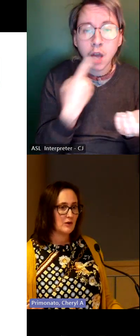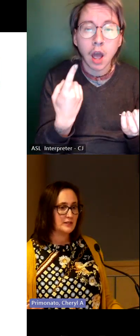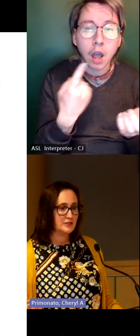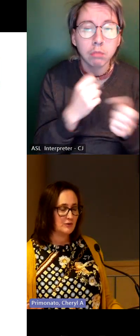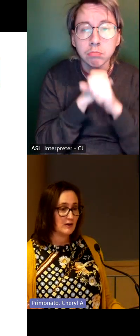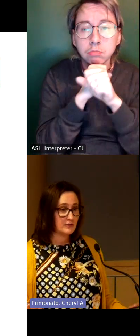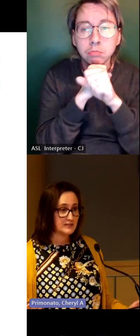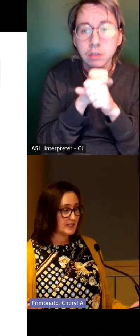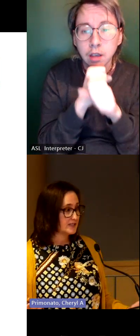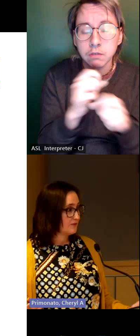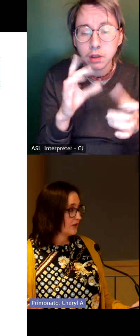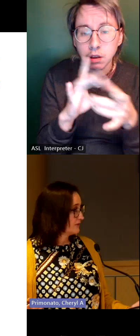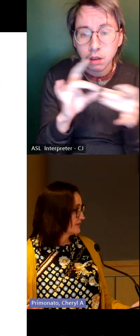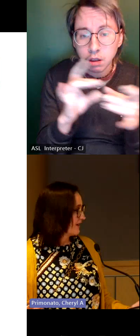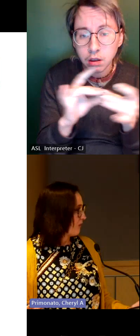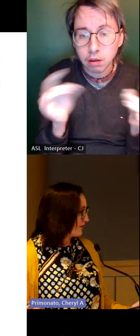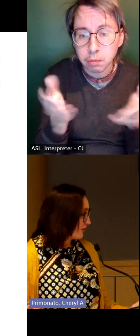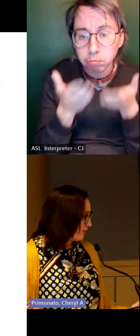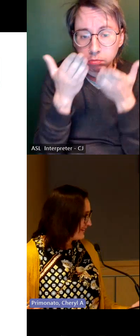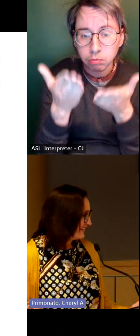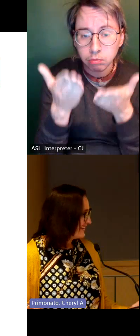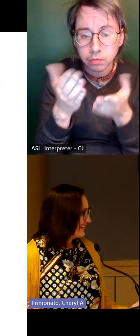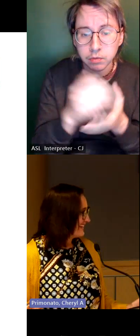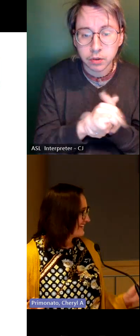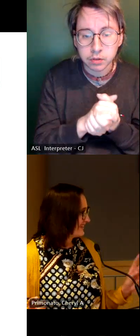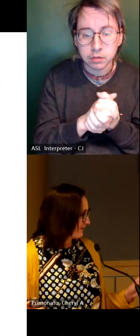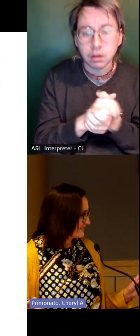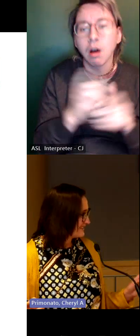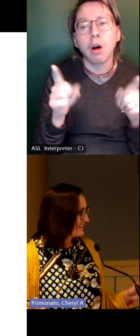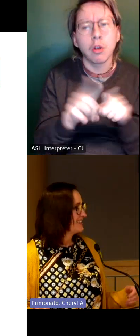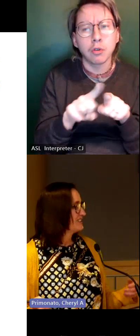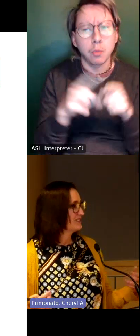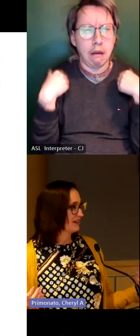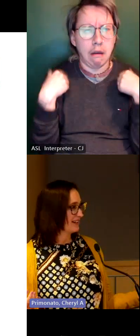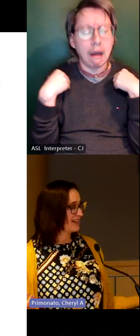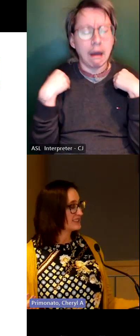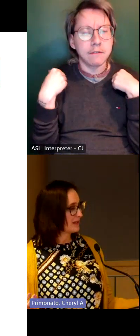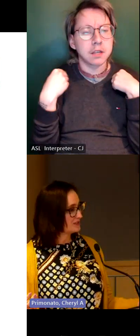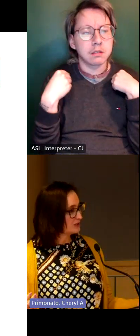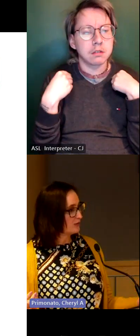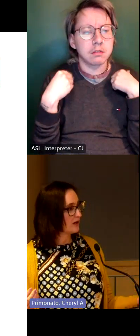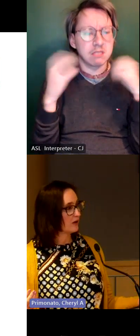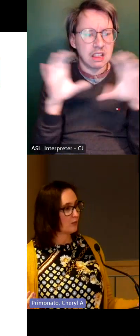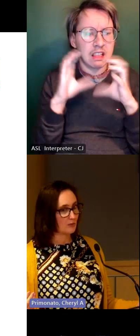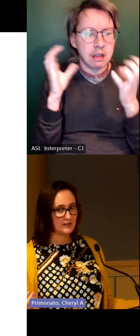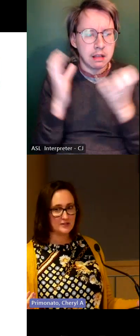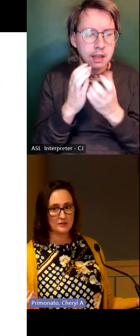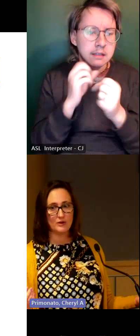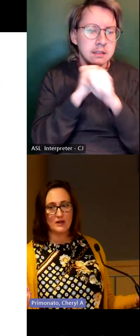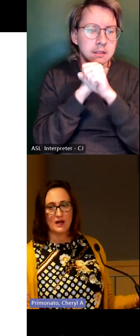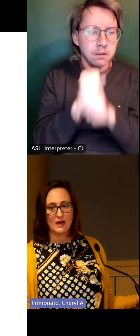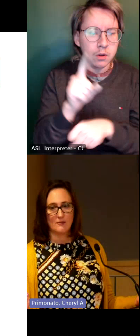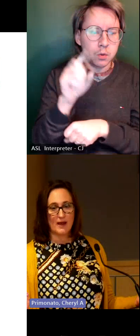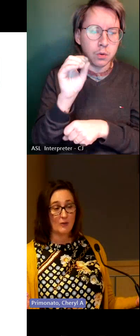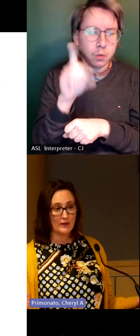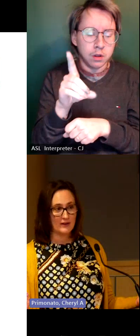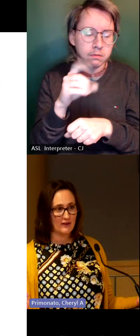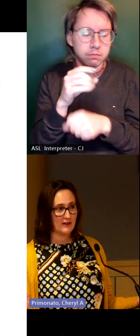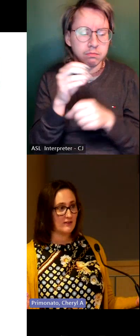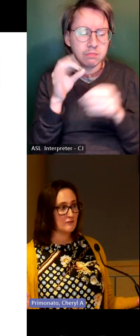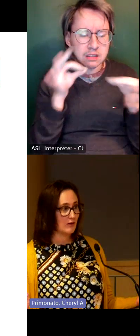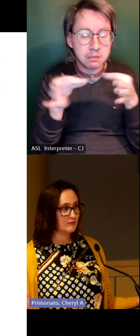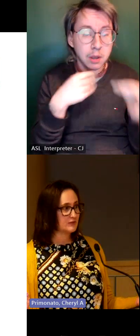oversight, we do offer a State Safety Oversight 101 course. So it explains who we are, what we do,